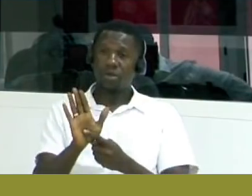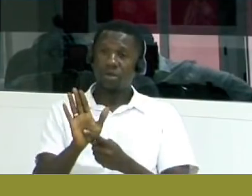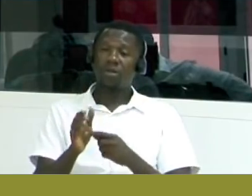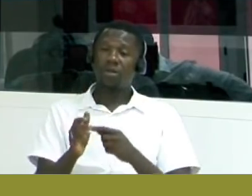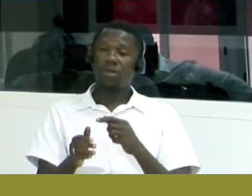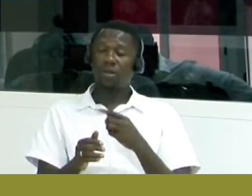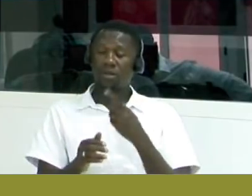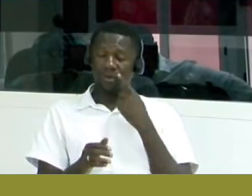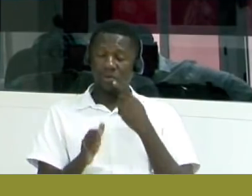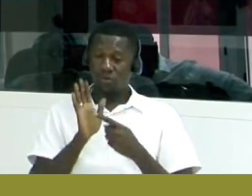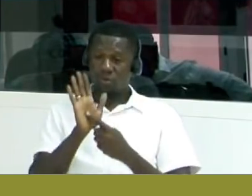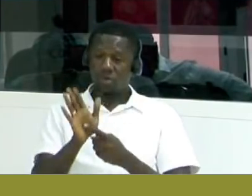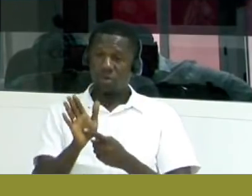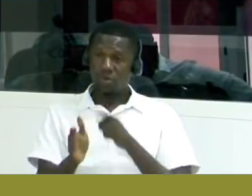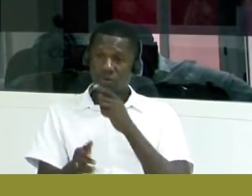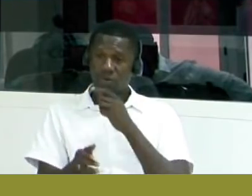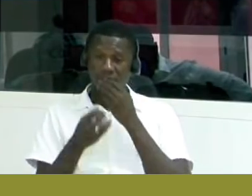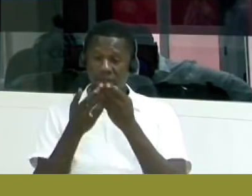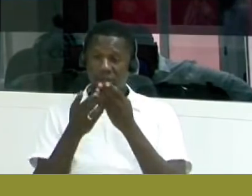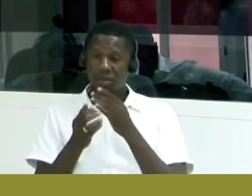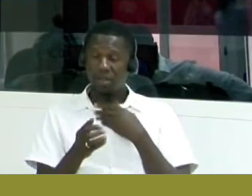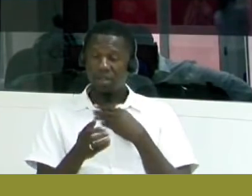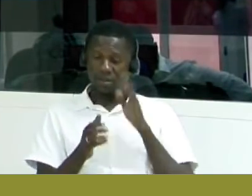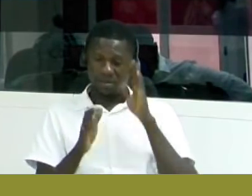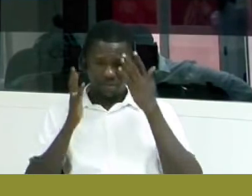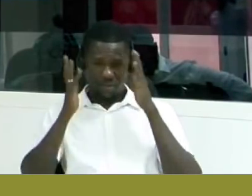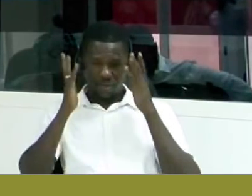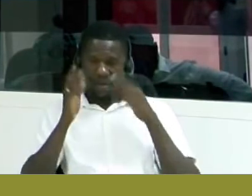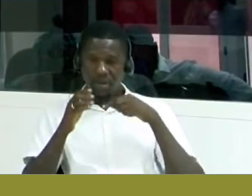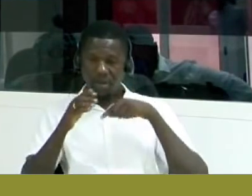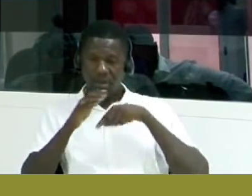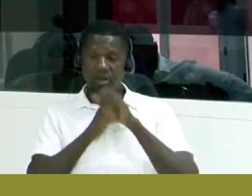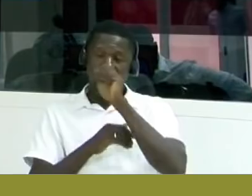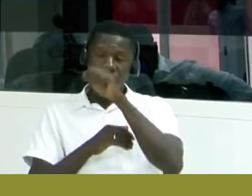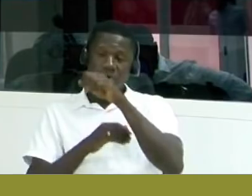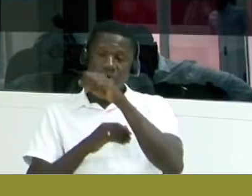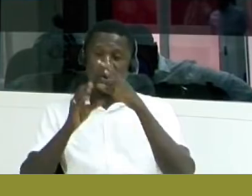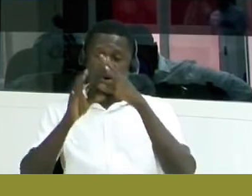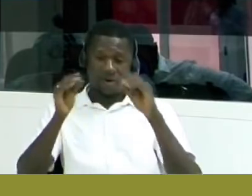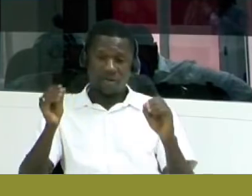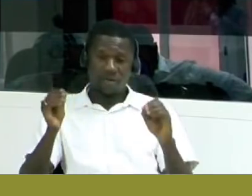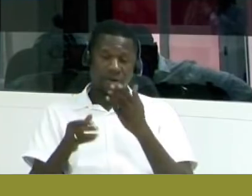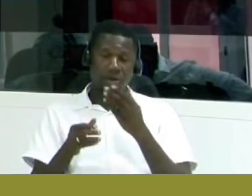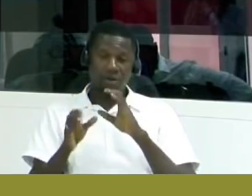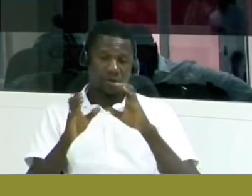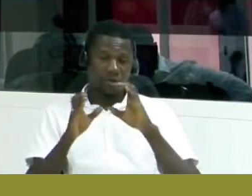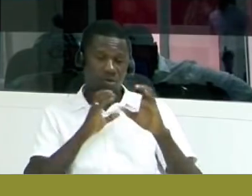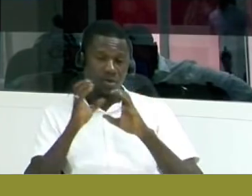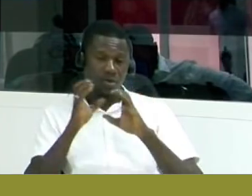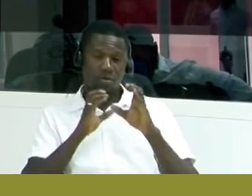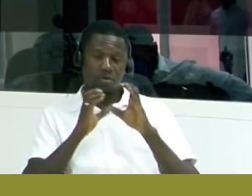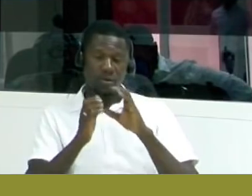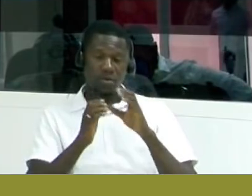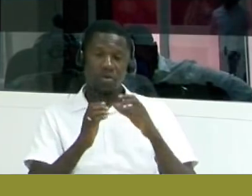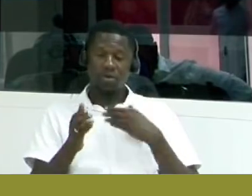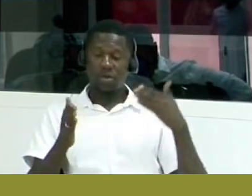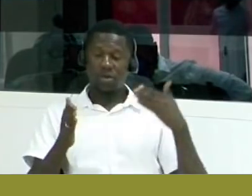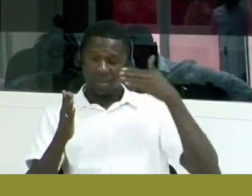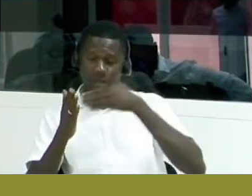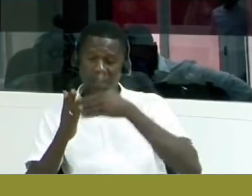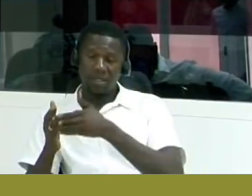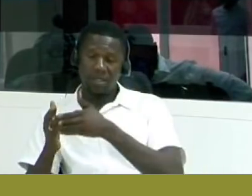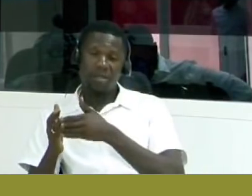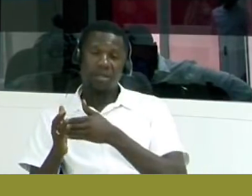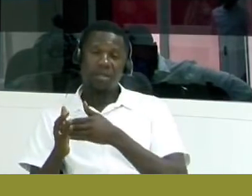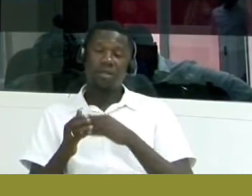suggests, wouldn't you say that there is a fundamental problem in your office wherein communication does not reach the intended